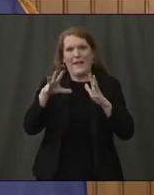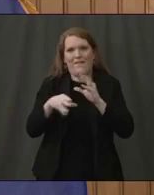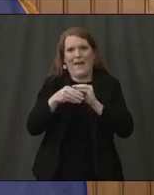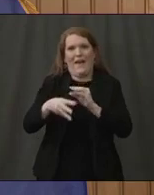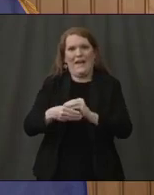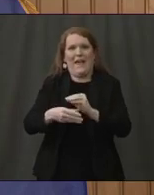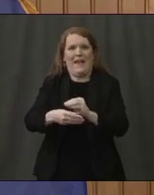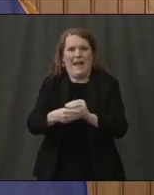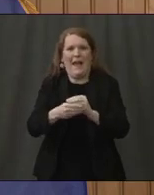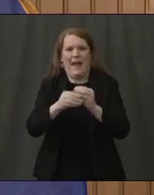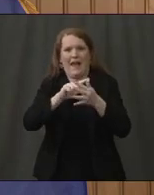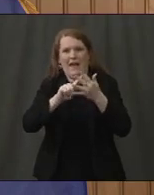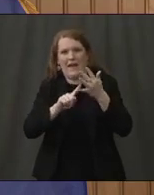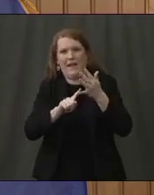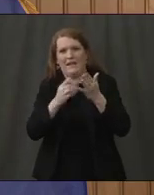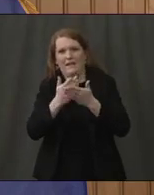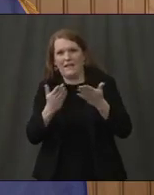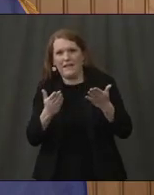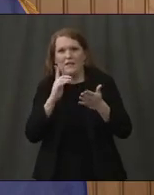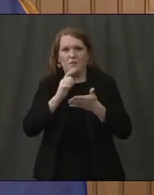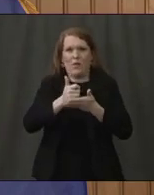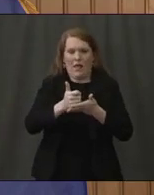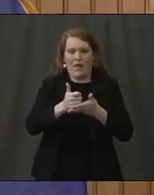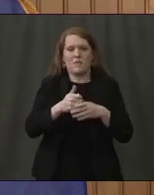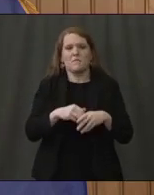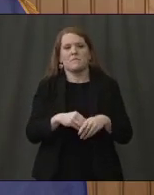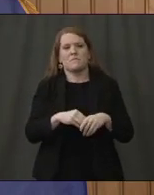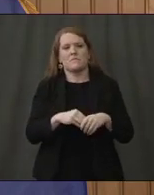that capacity, as I've described in terms of other,